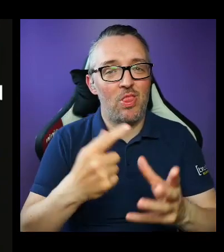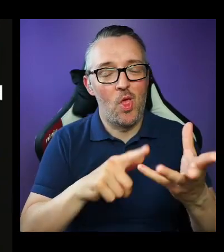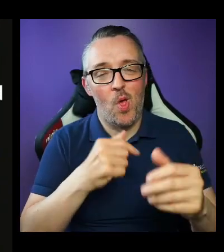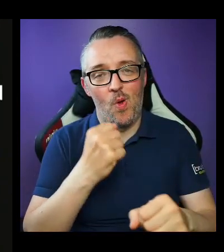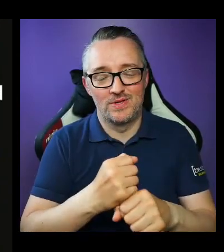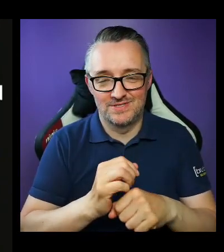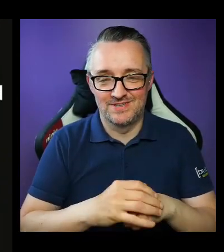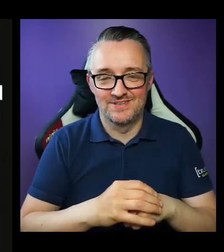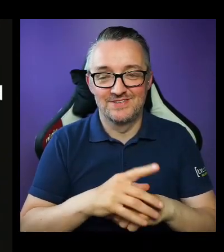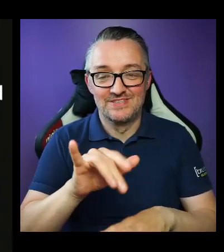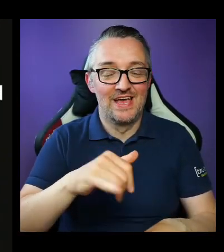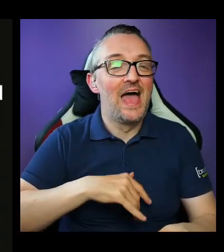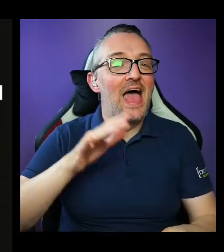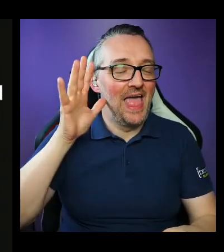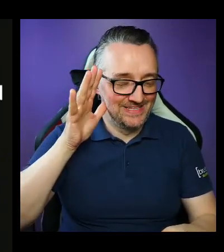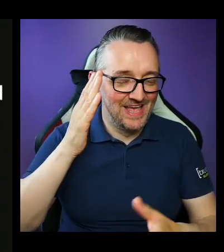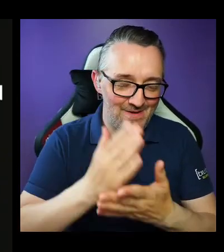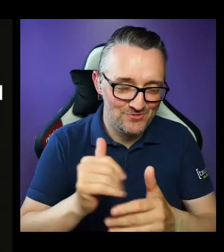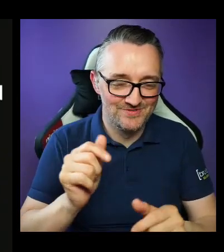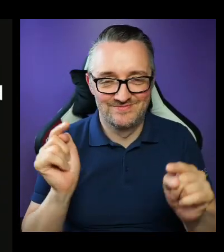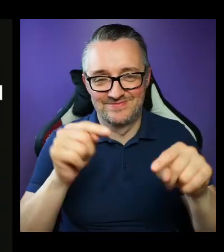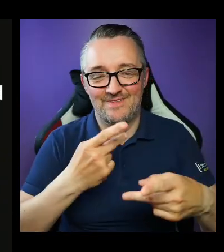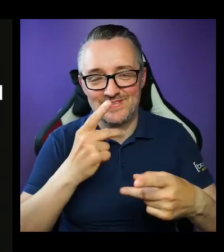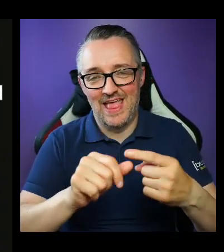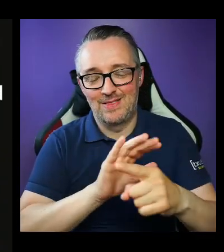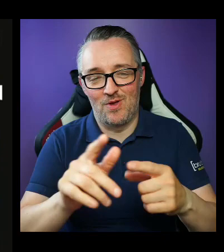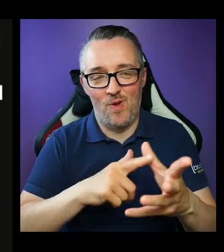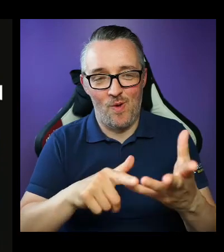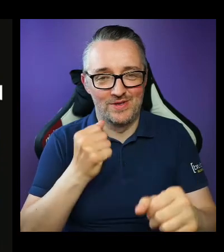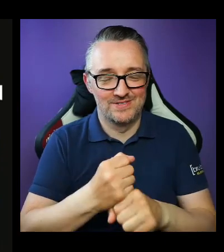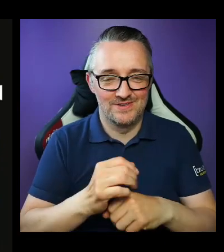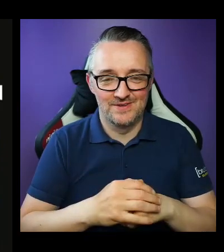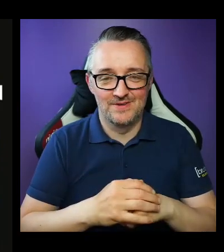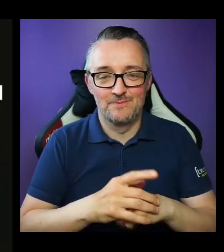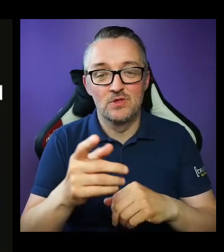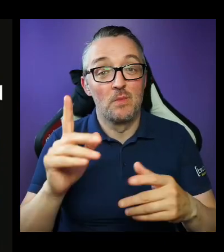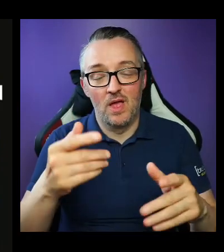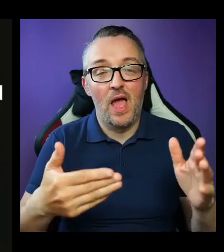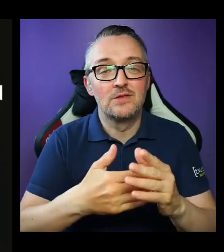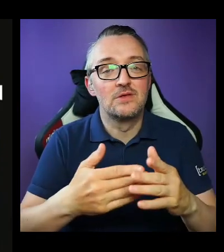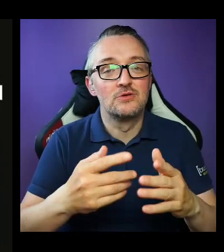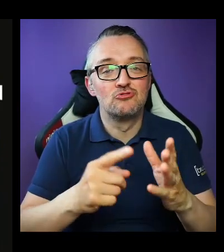Ideally, that's what I heard. I need to come in that period for sure. The New Year's party is